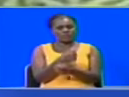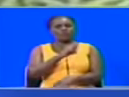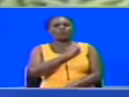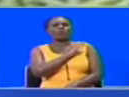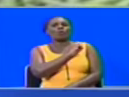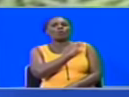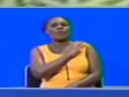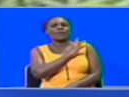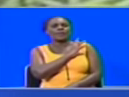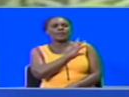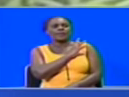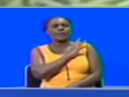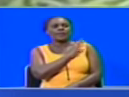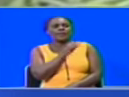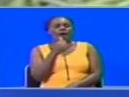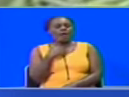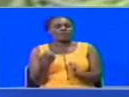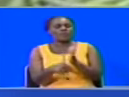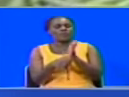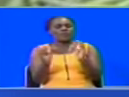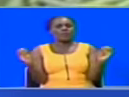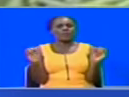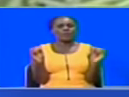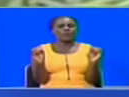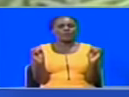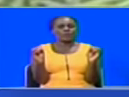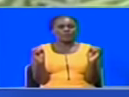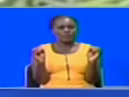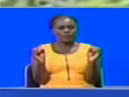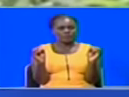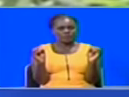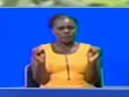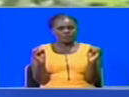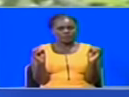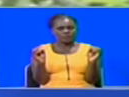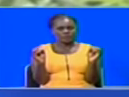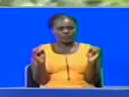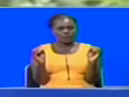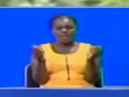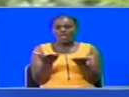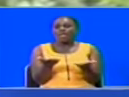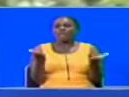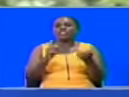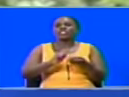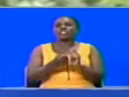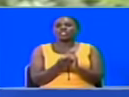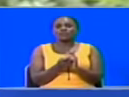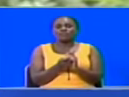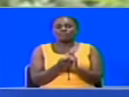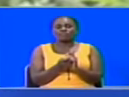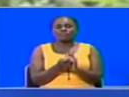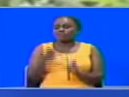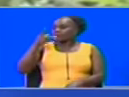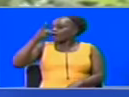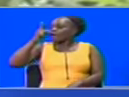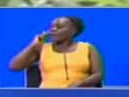moment. So there are no issues to complain as we speak, yes. Is there any change of tune? Is Kalonzo